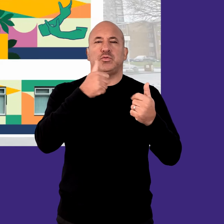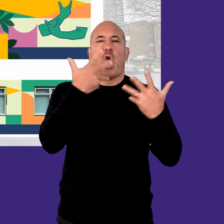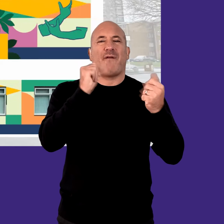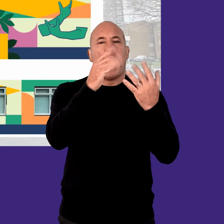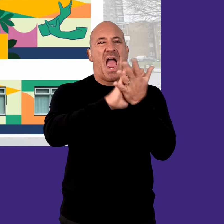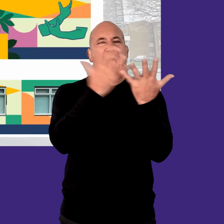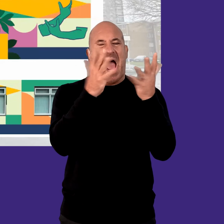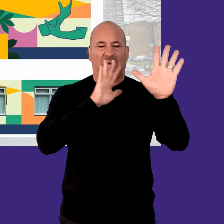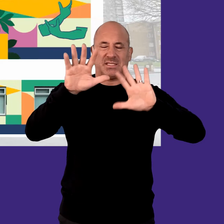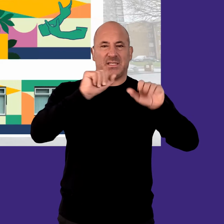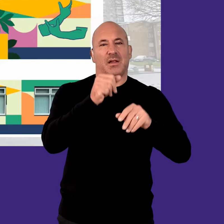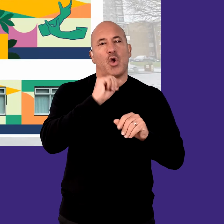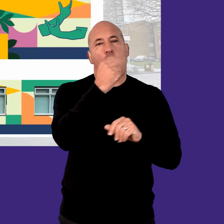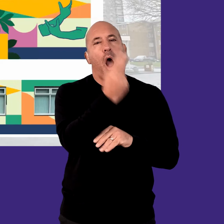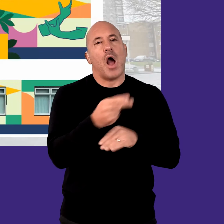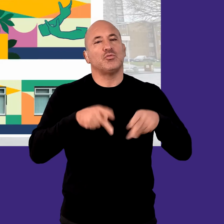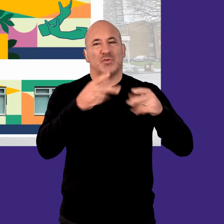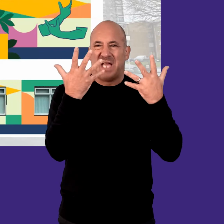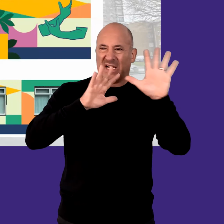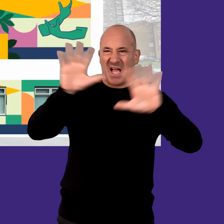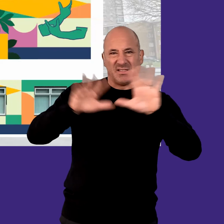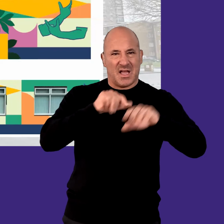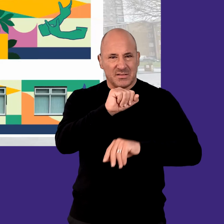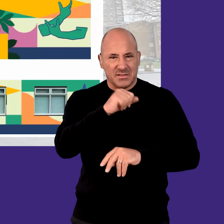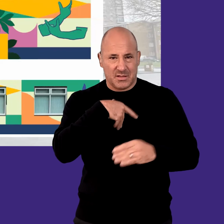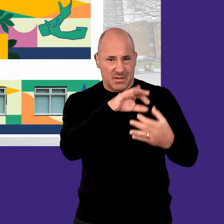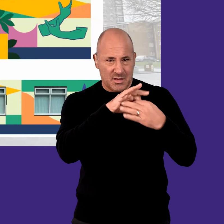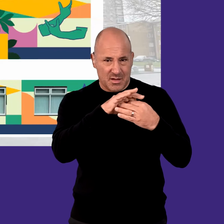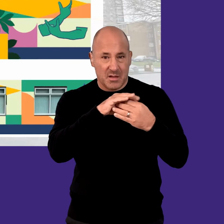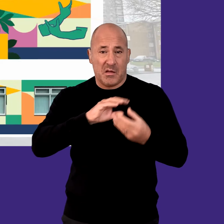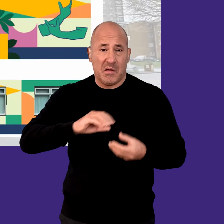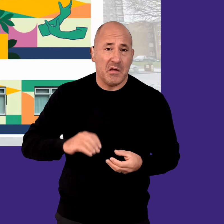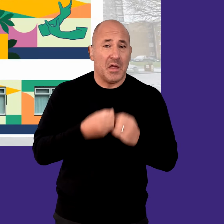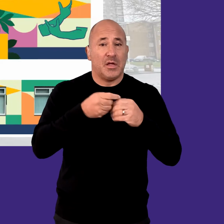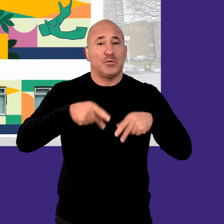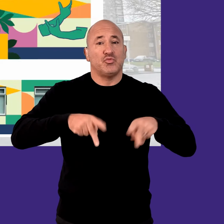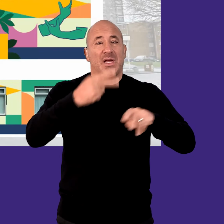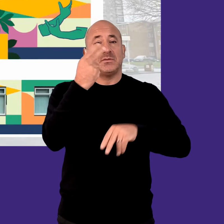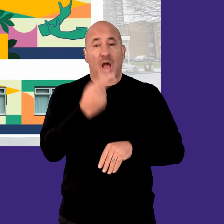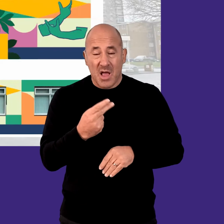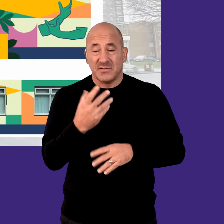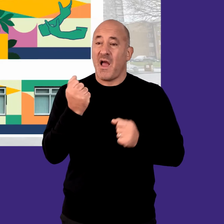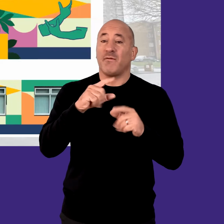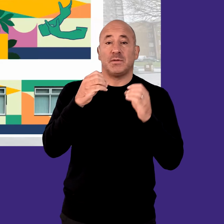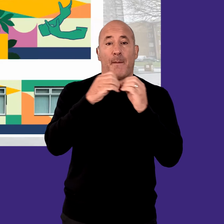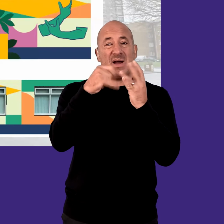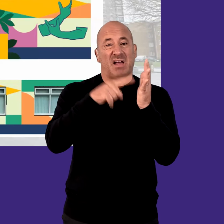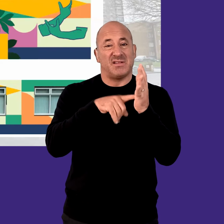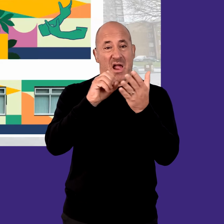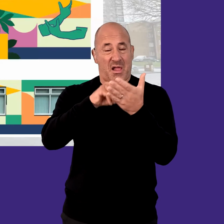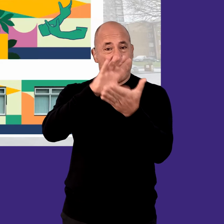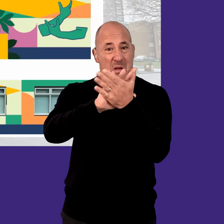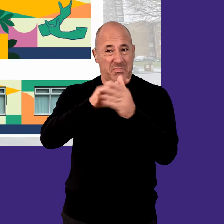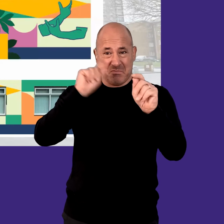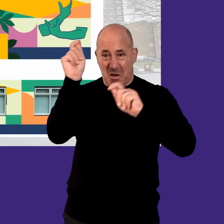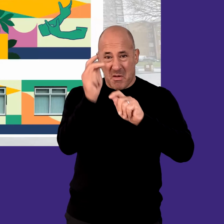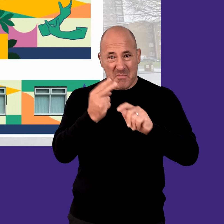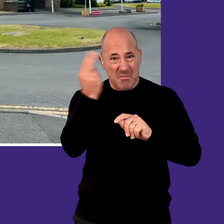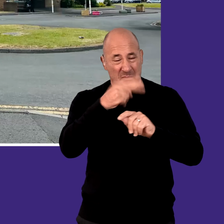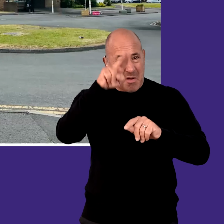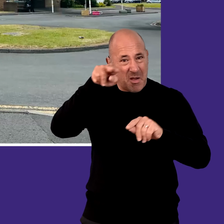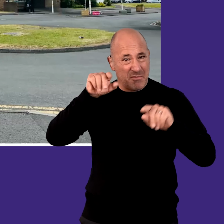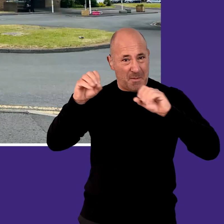artist called Hixie that, who features a lot of hands within her street art, and developed a